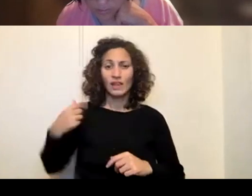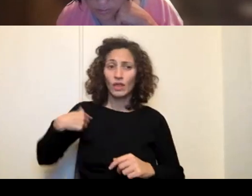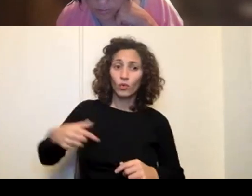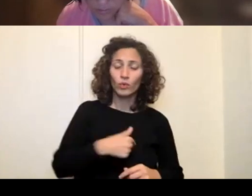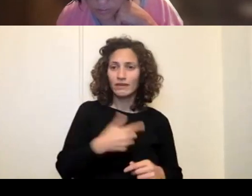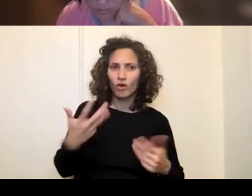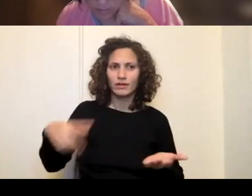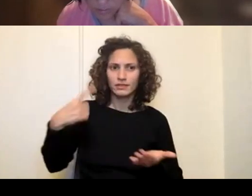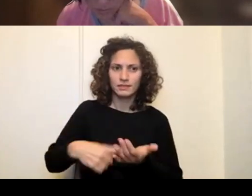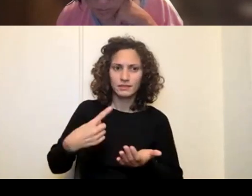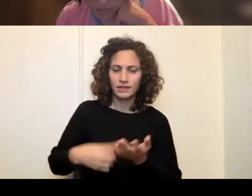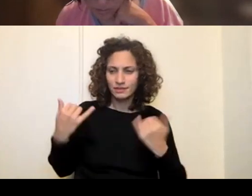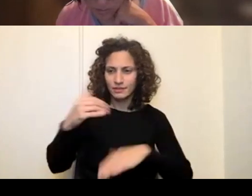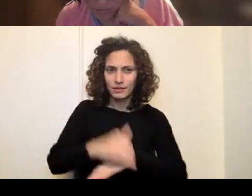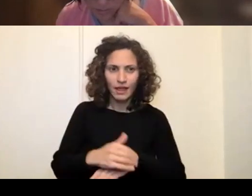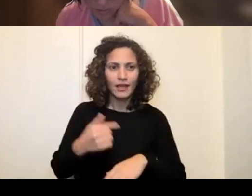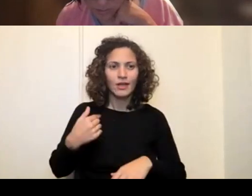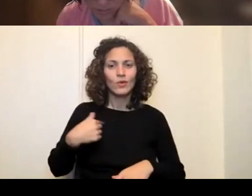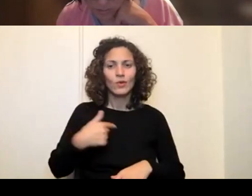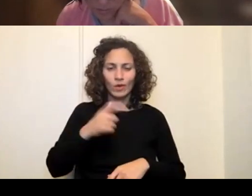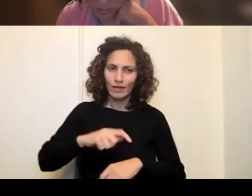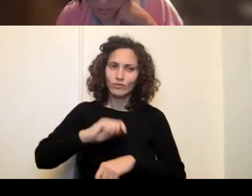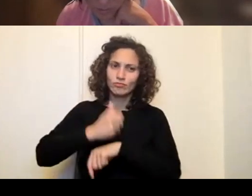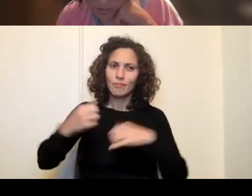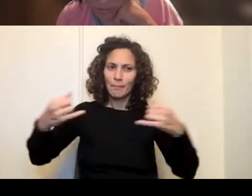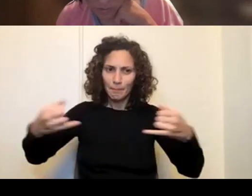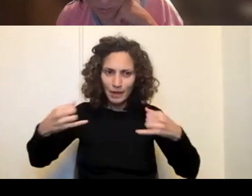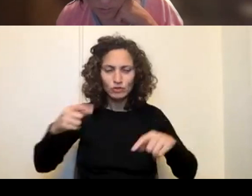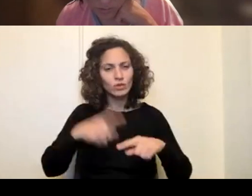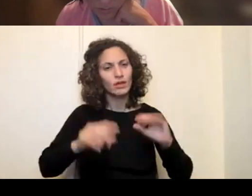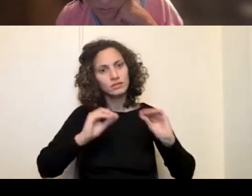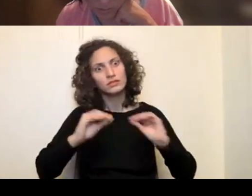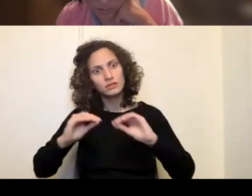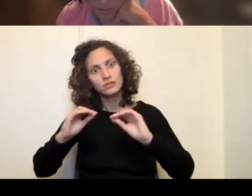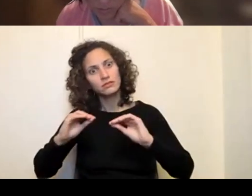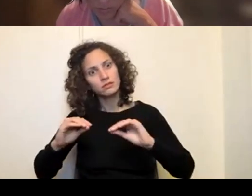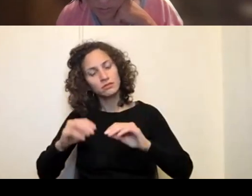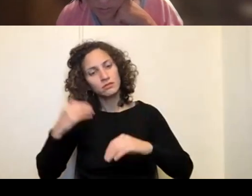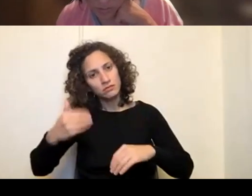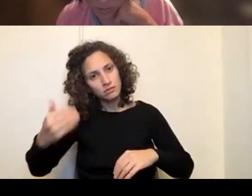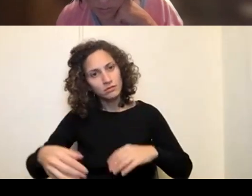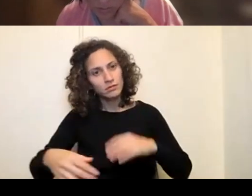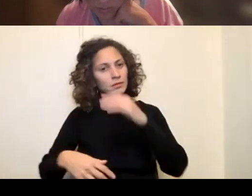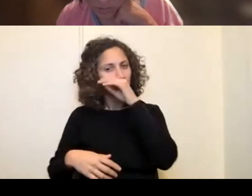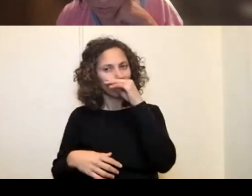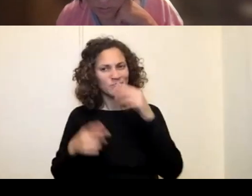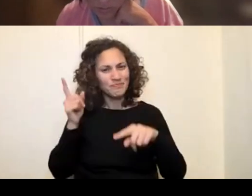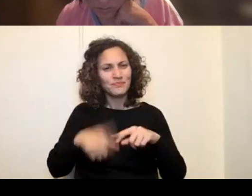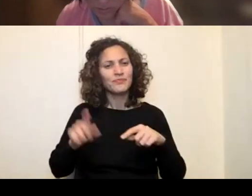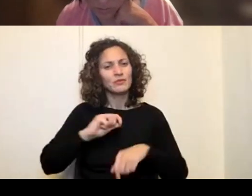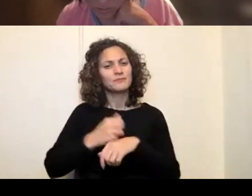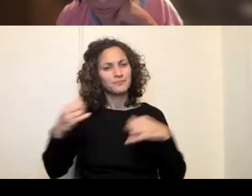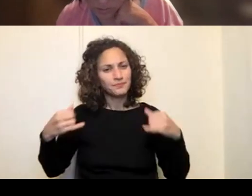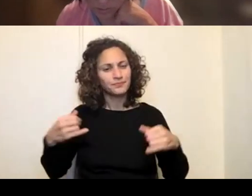can't always be educating. But I think that we can set up situations where